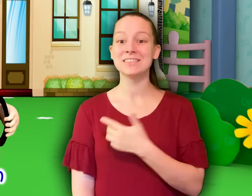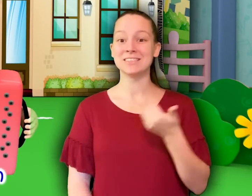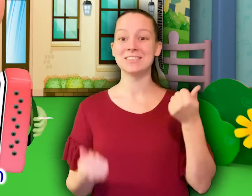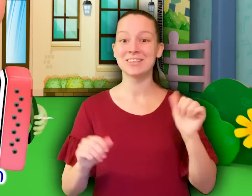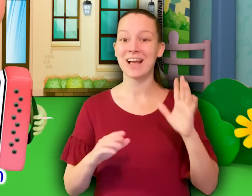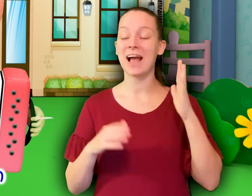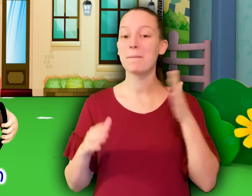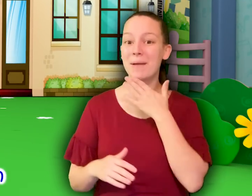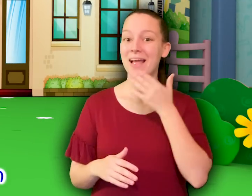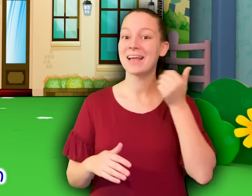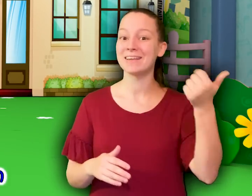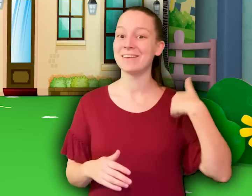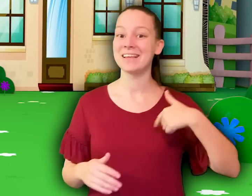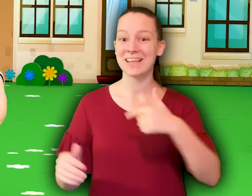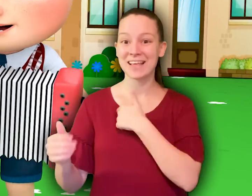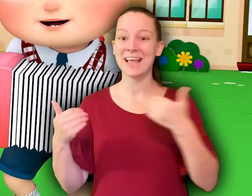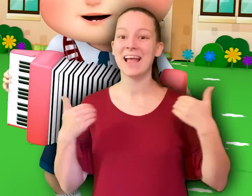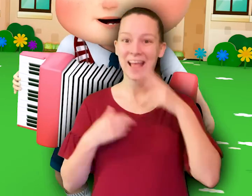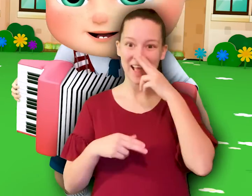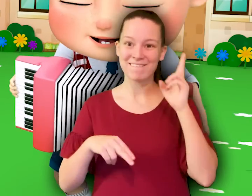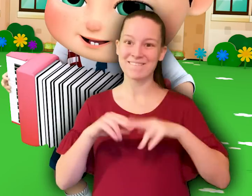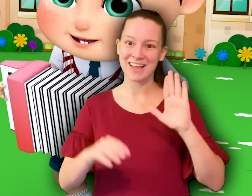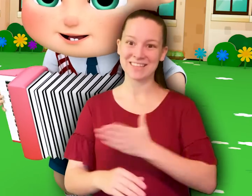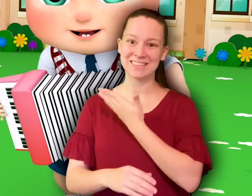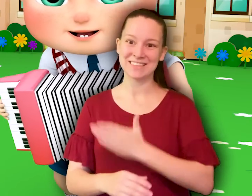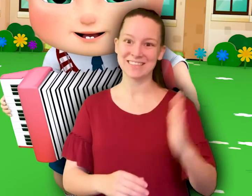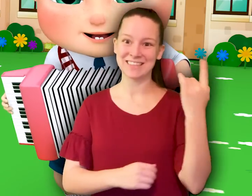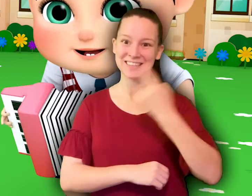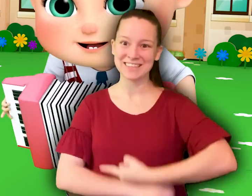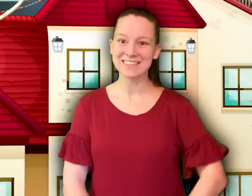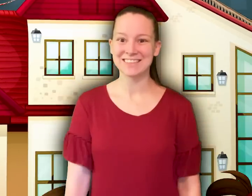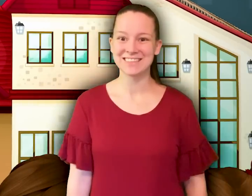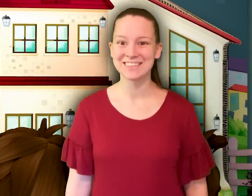fun we did our best and we had fun on singing